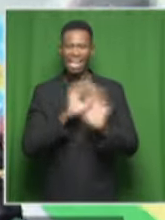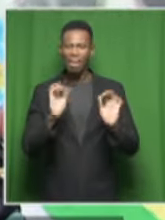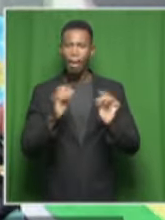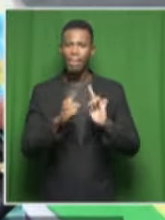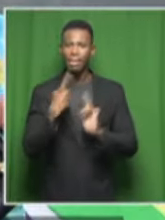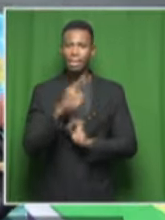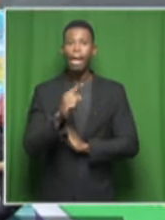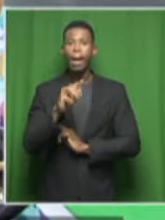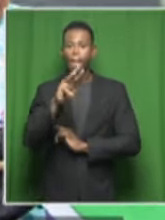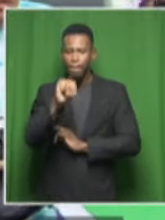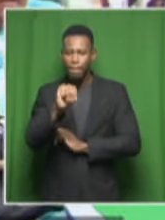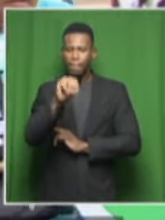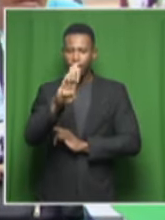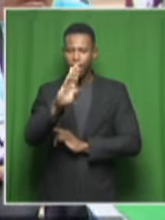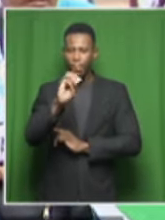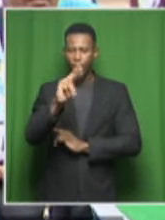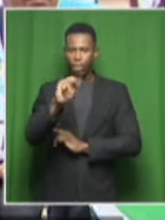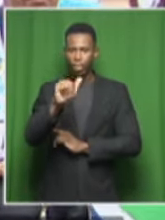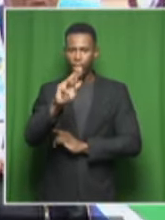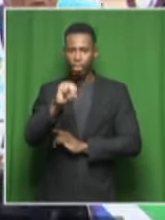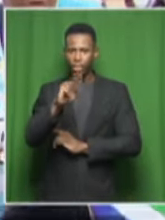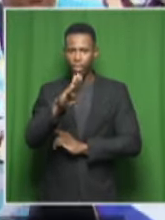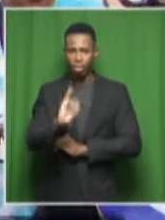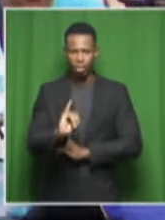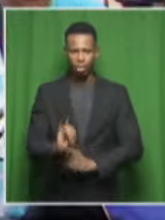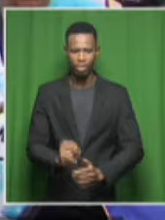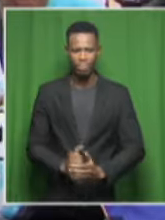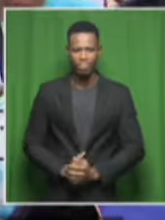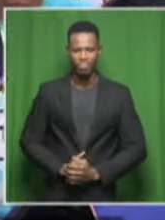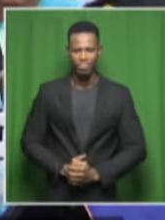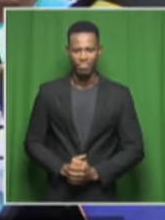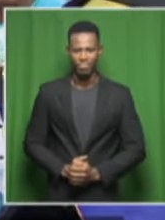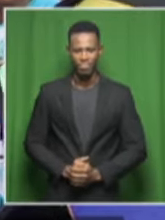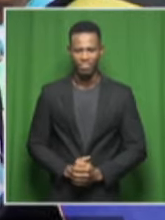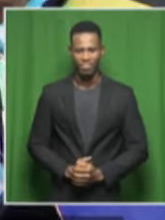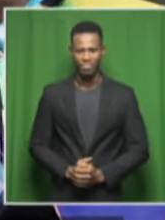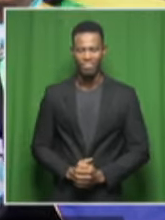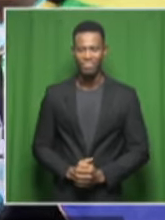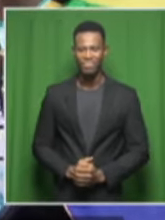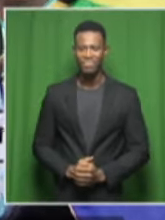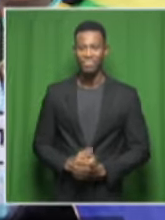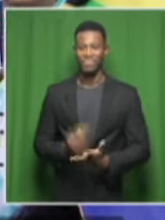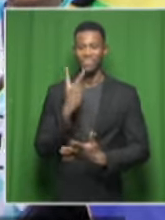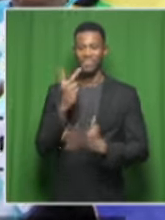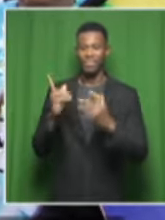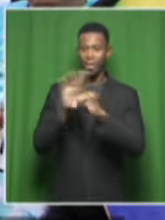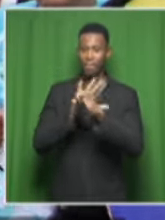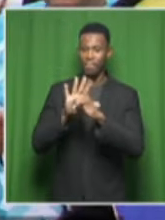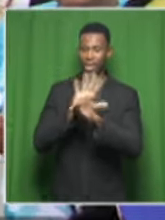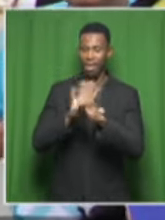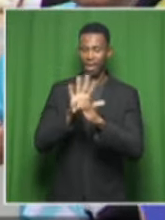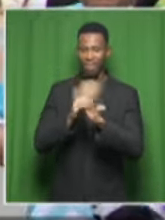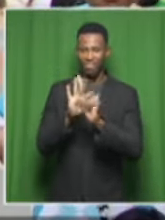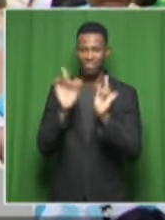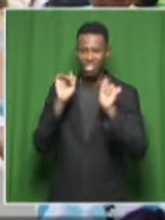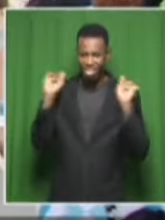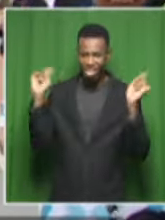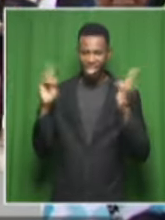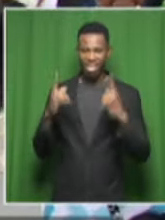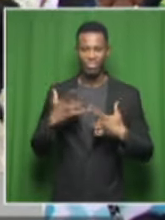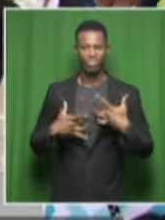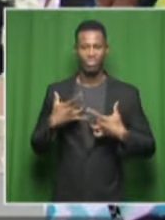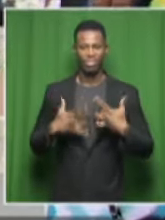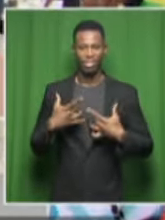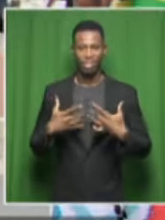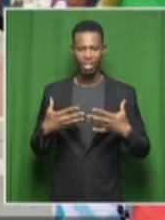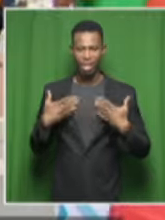I think she said Monami, but you can see the excitement is huge. The Gwijo team is here behind me. They are ready. They are excited. They are singing. It is going to